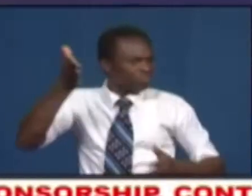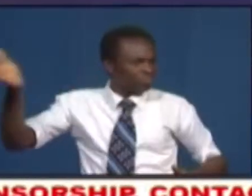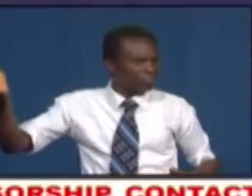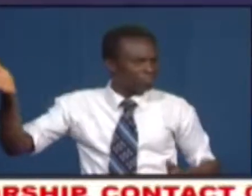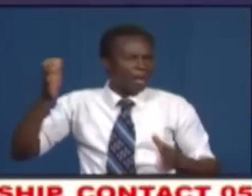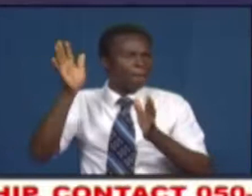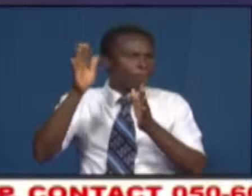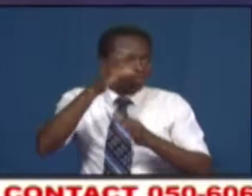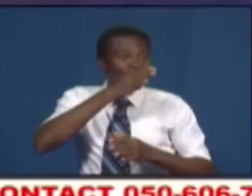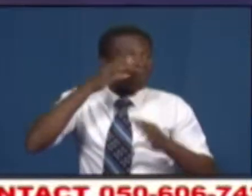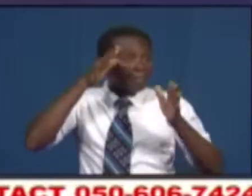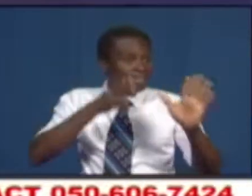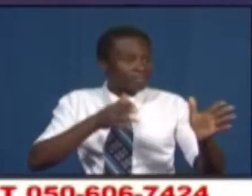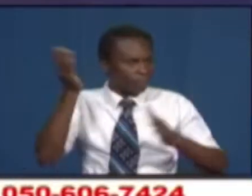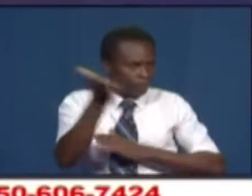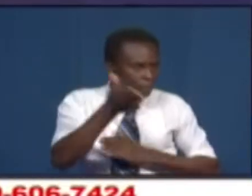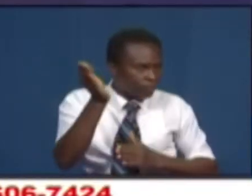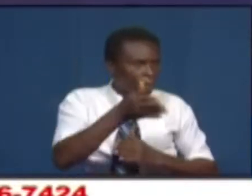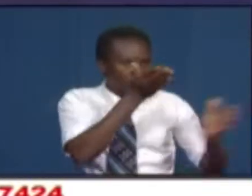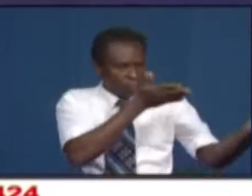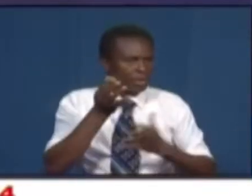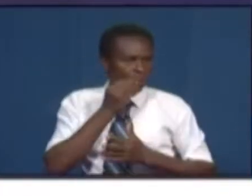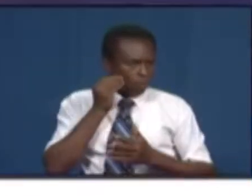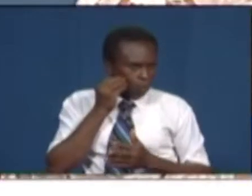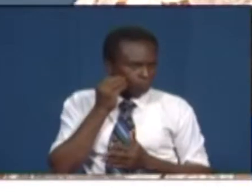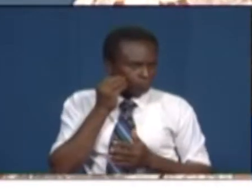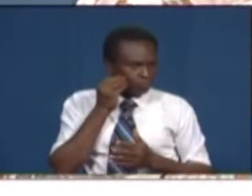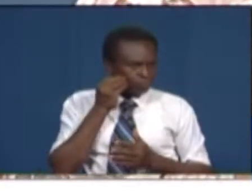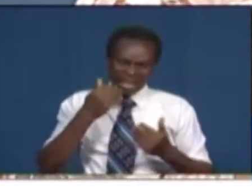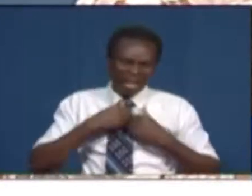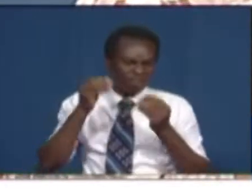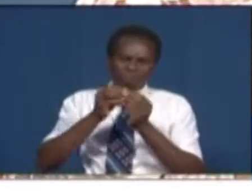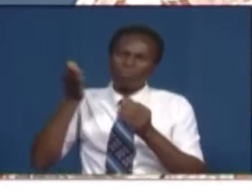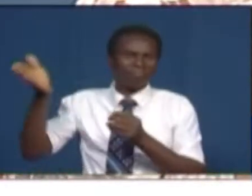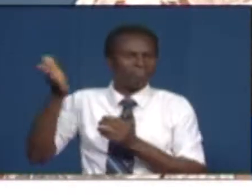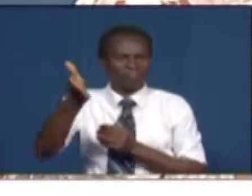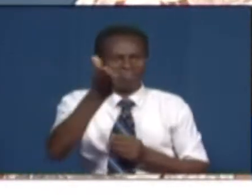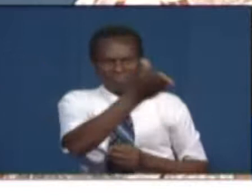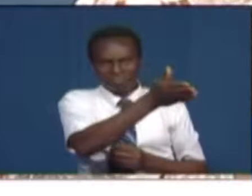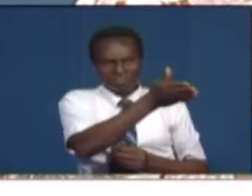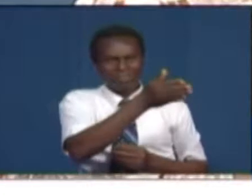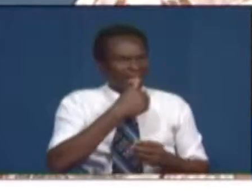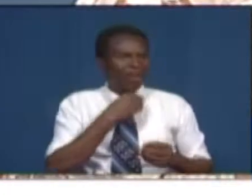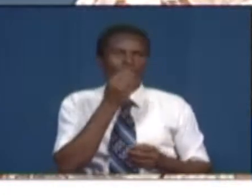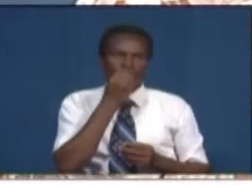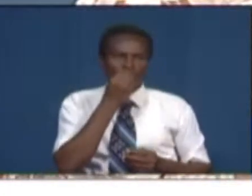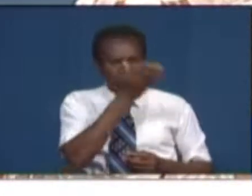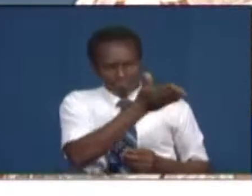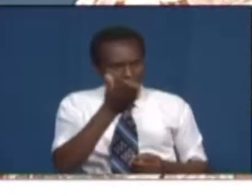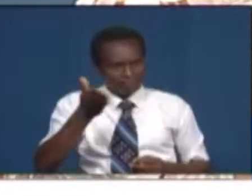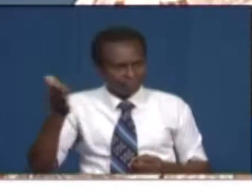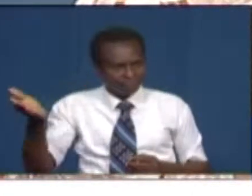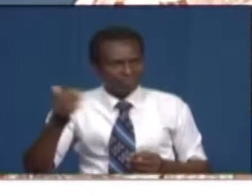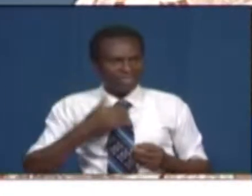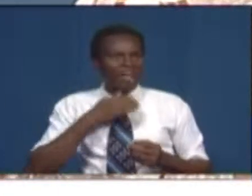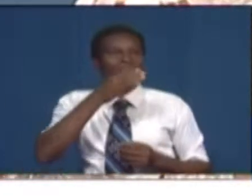farmers just grow the farm. And then there are things lying down everywhere. And so we have the foodstuffs there, or the farm produce,